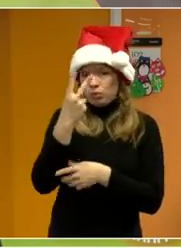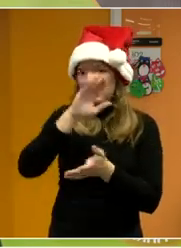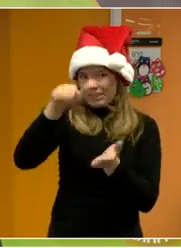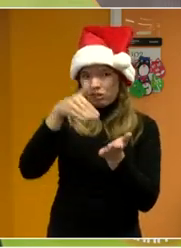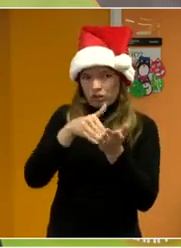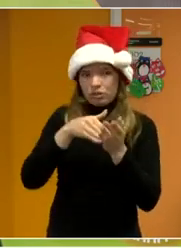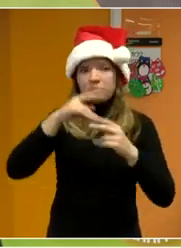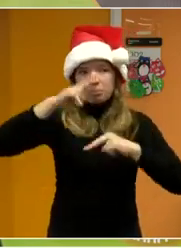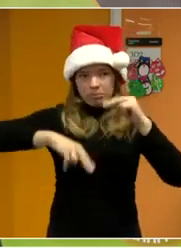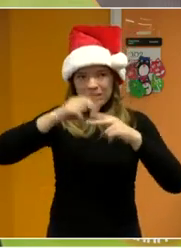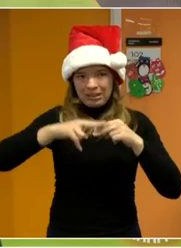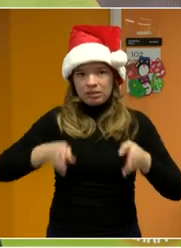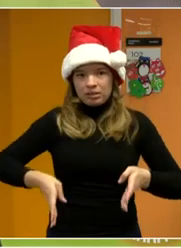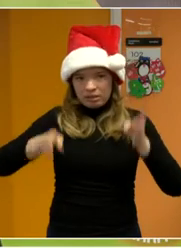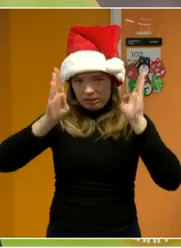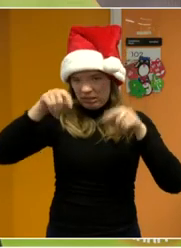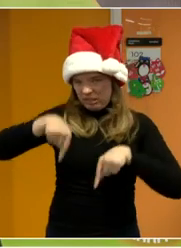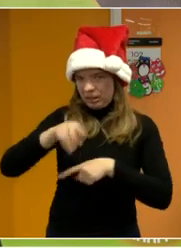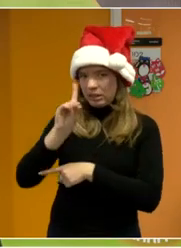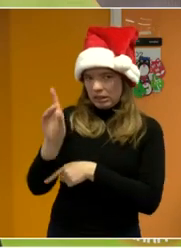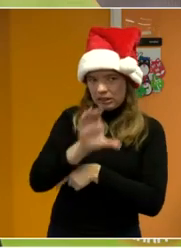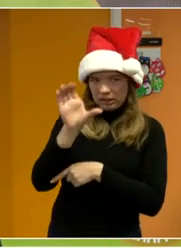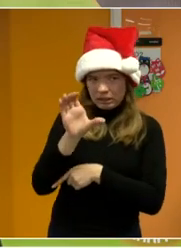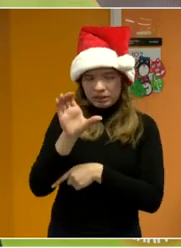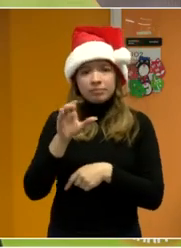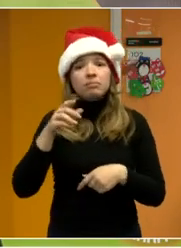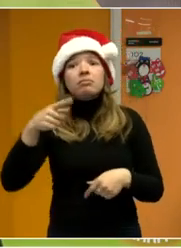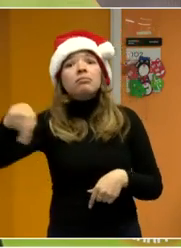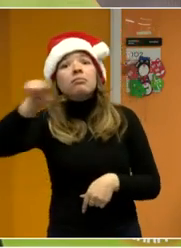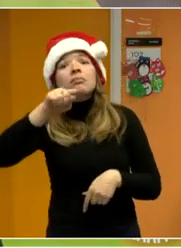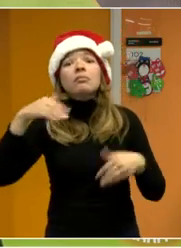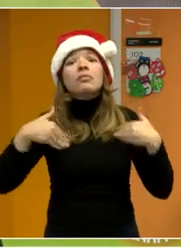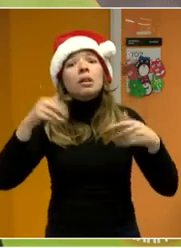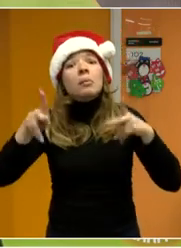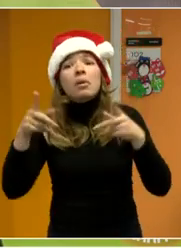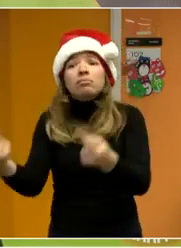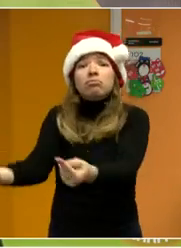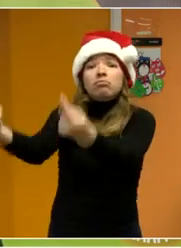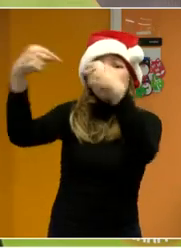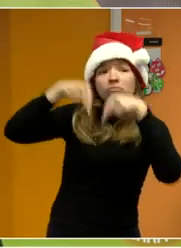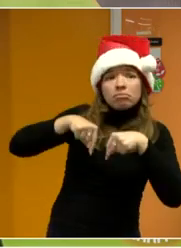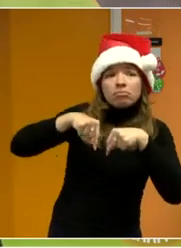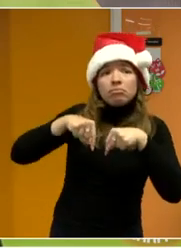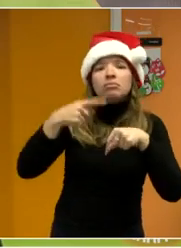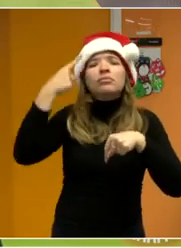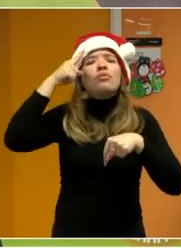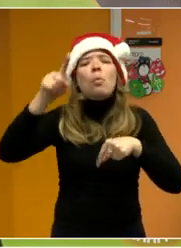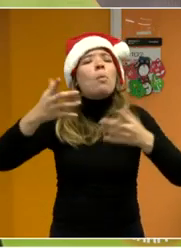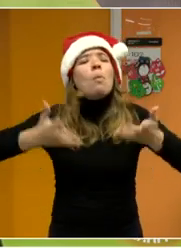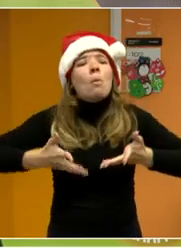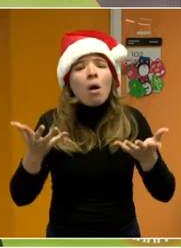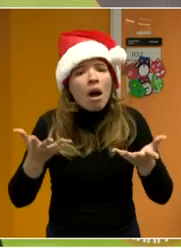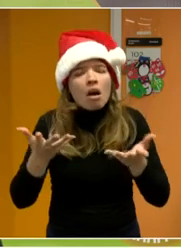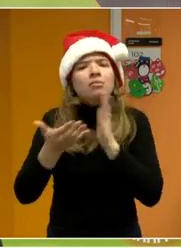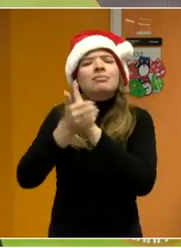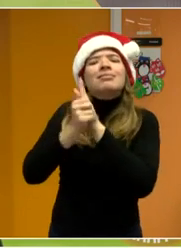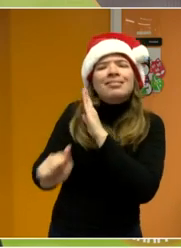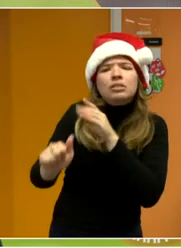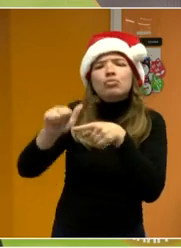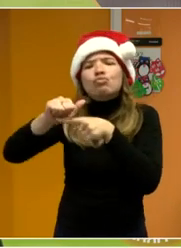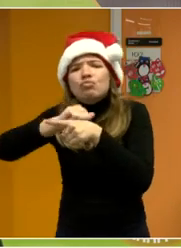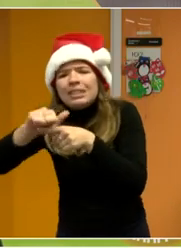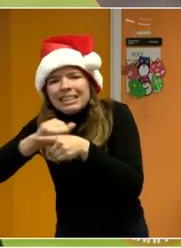district where young people can come, 7 days can come for vocational training, is